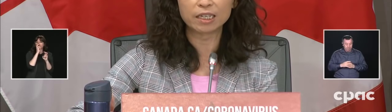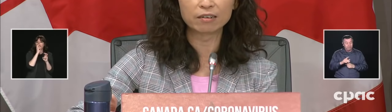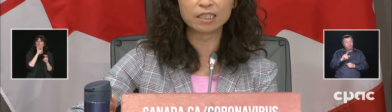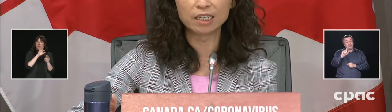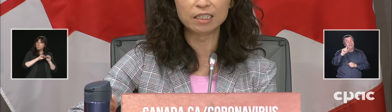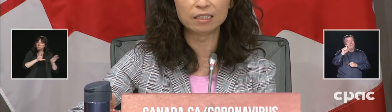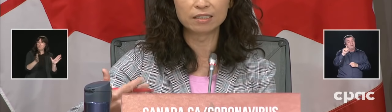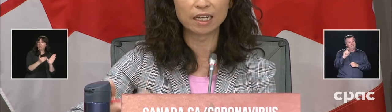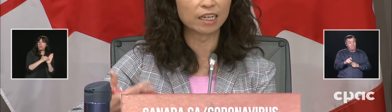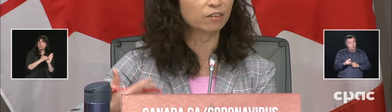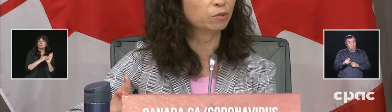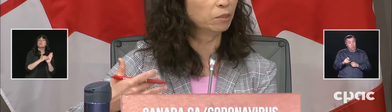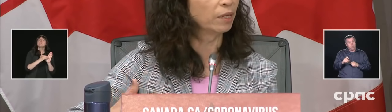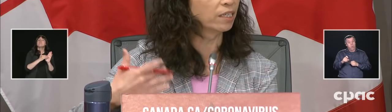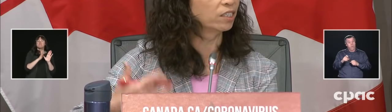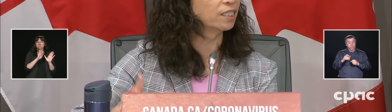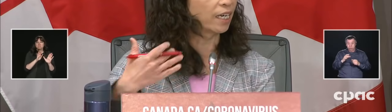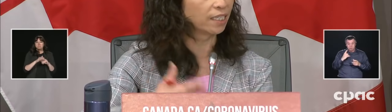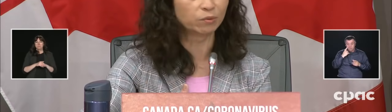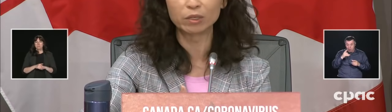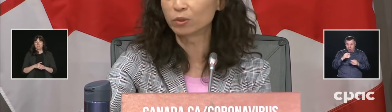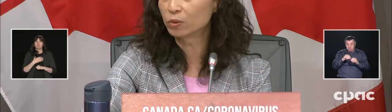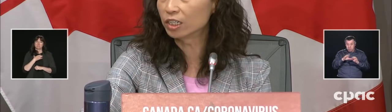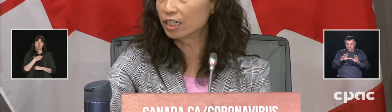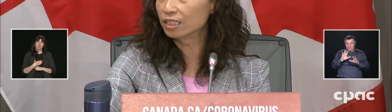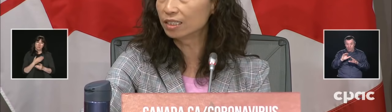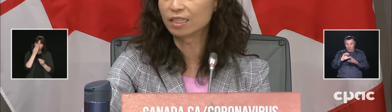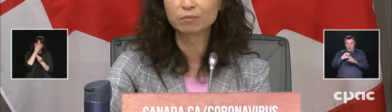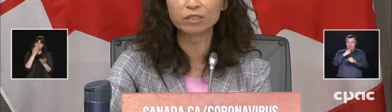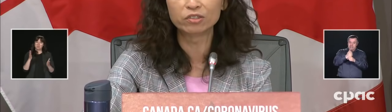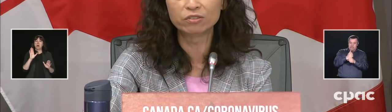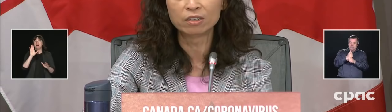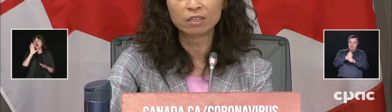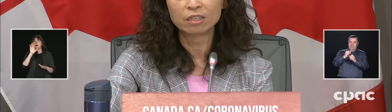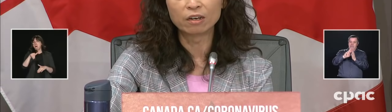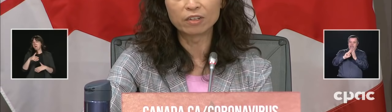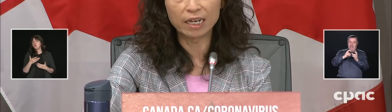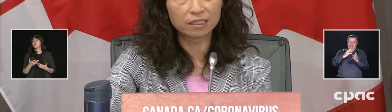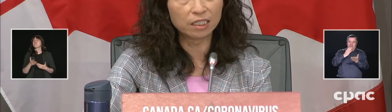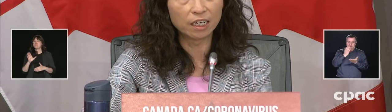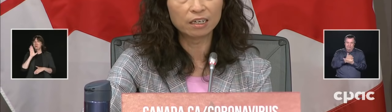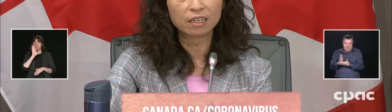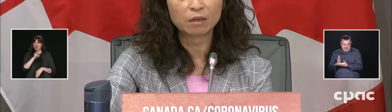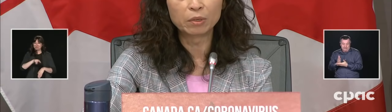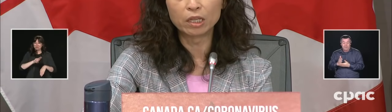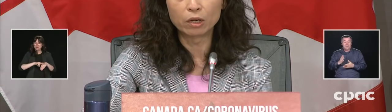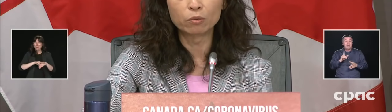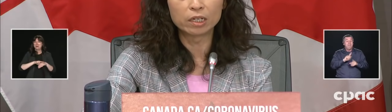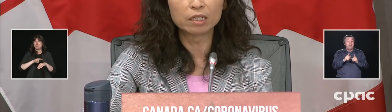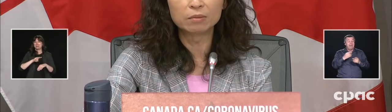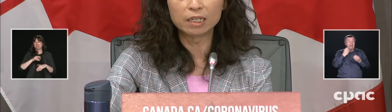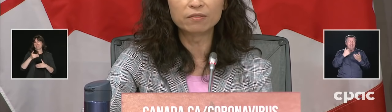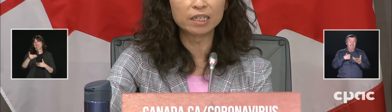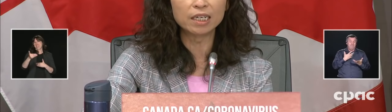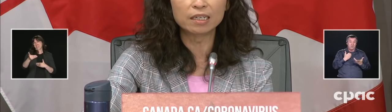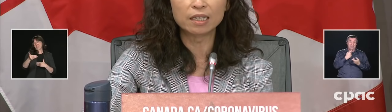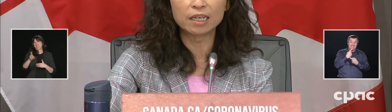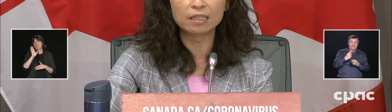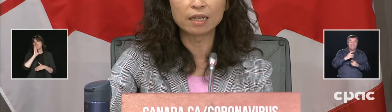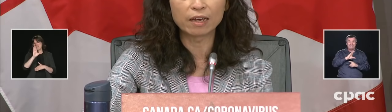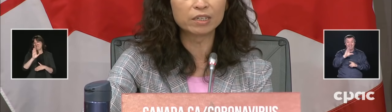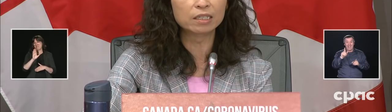to be able to tell Canadians that life will be back to exactly where we were in December of last year. But no, we're going to be